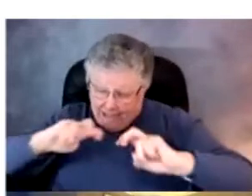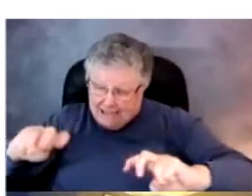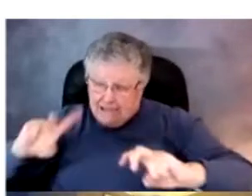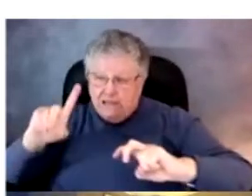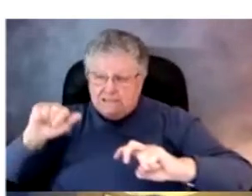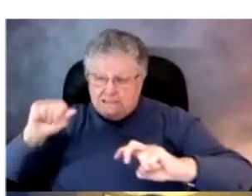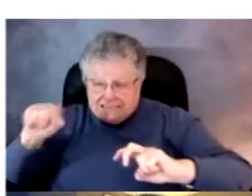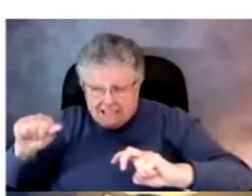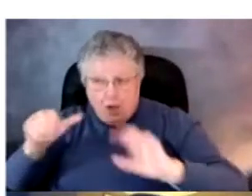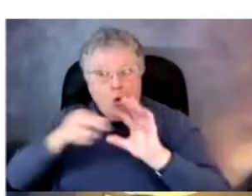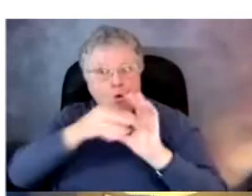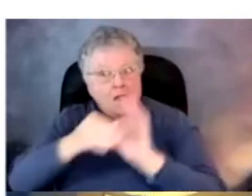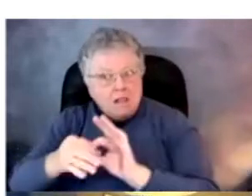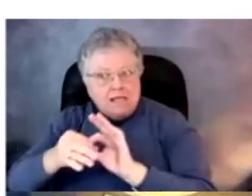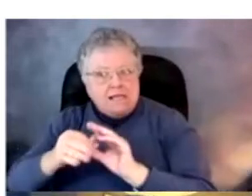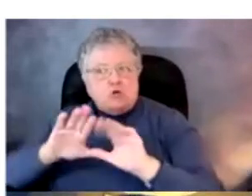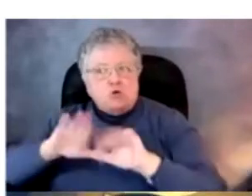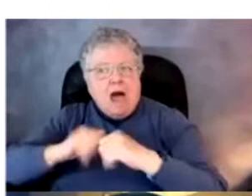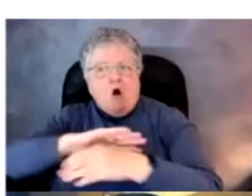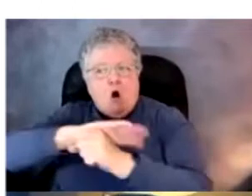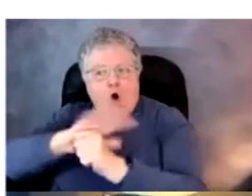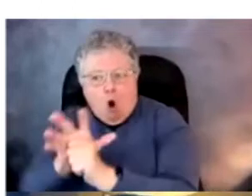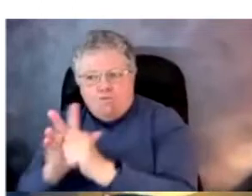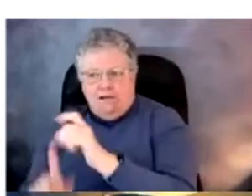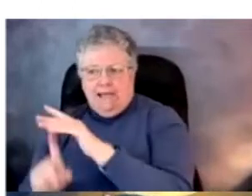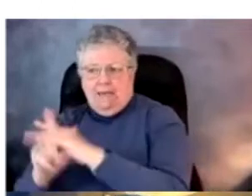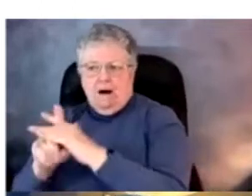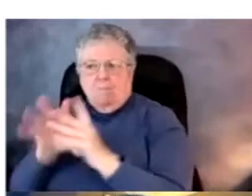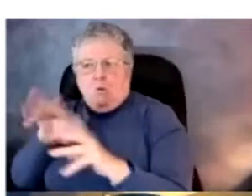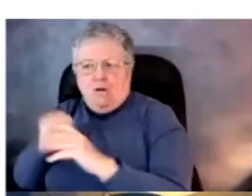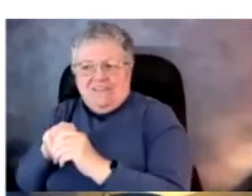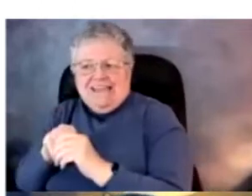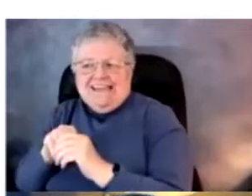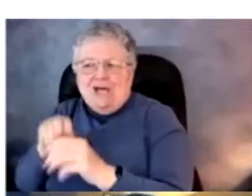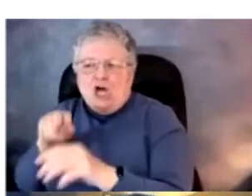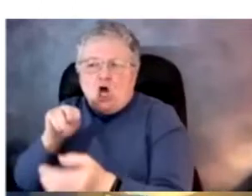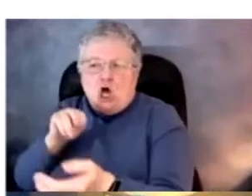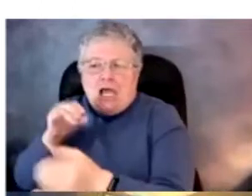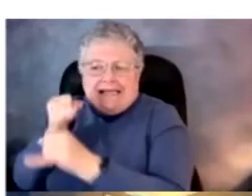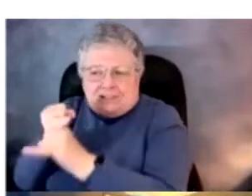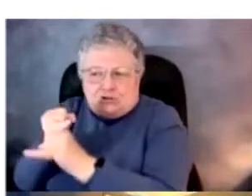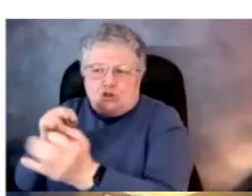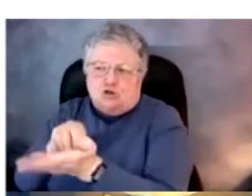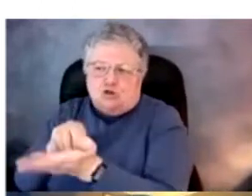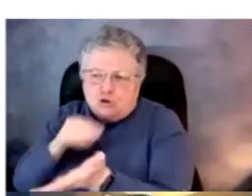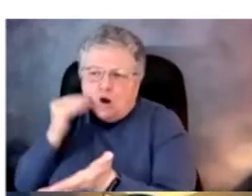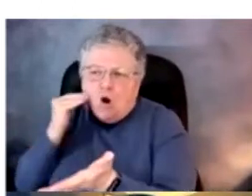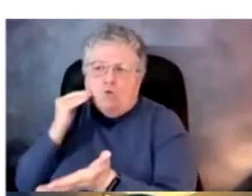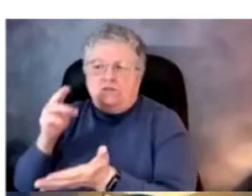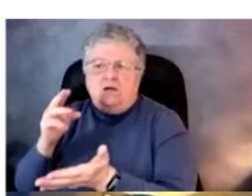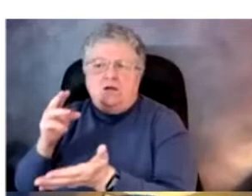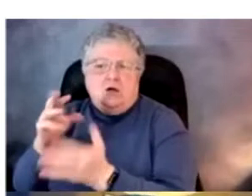And then finding opportunities through that group to start drafting statements and running